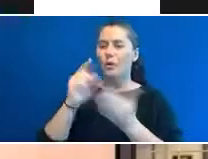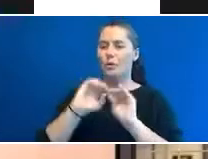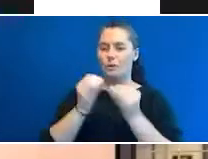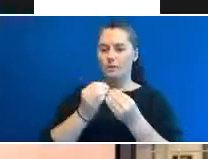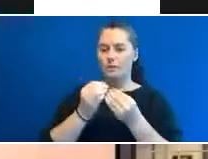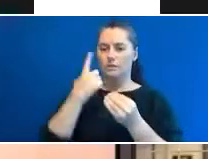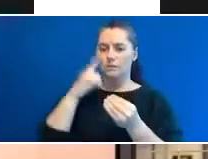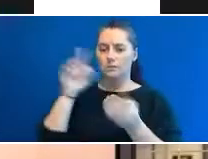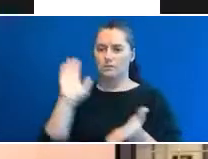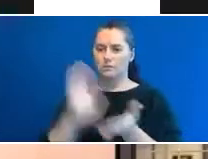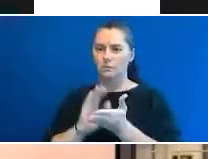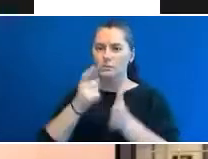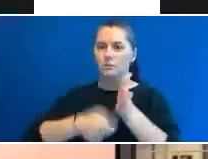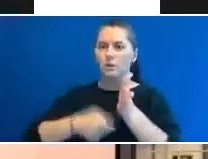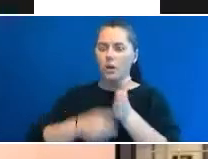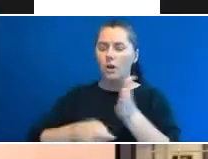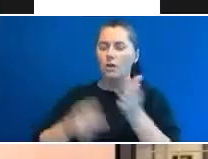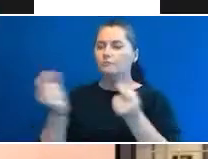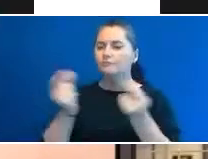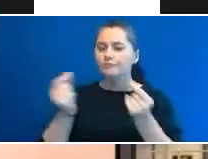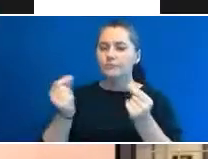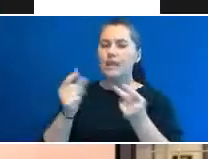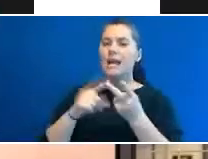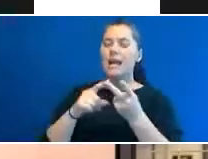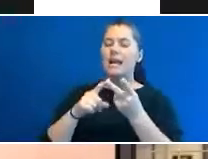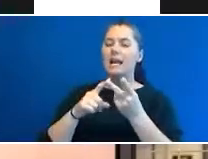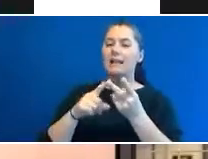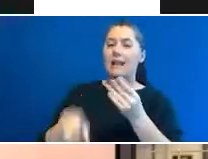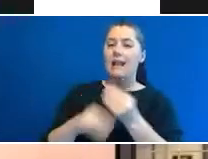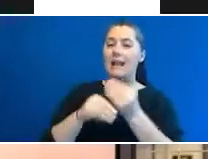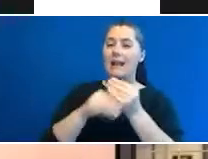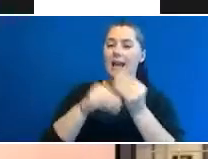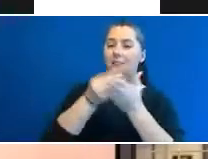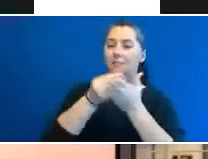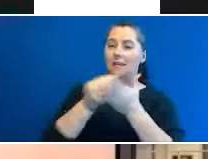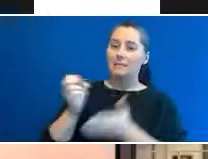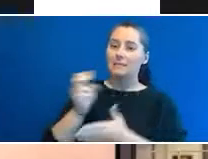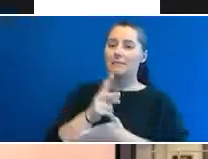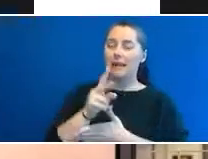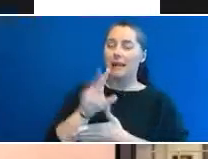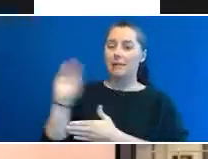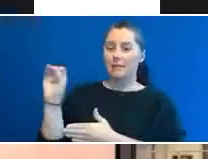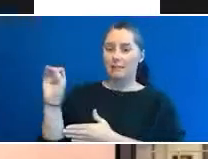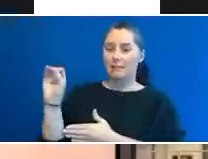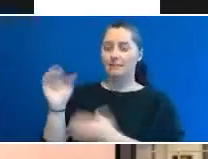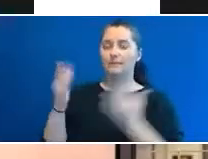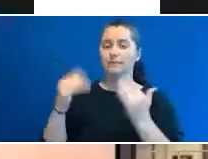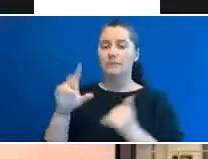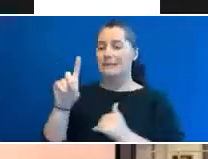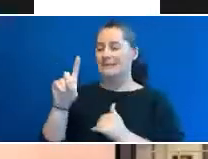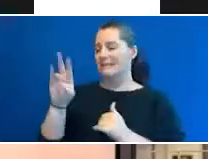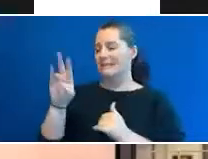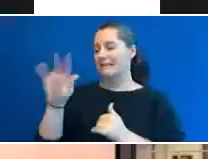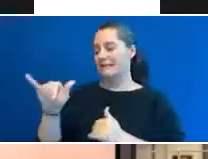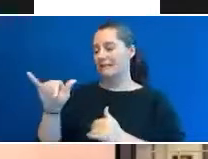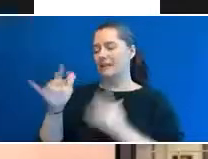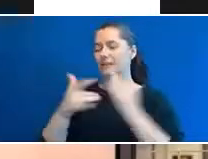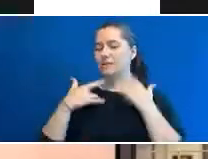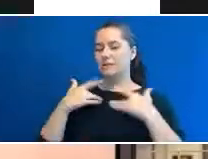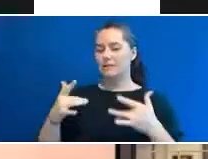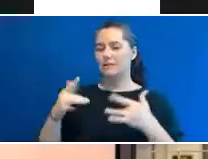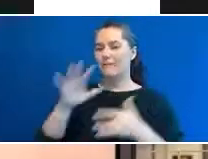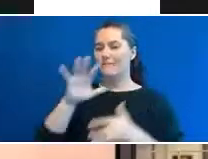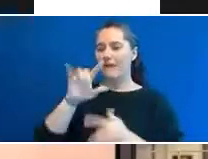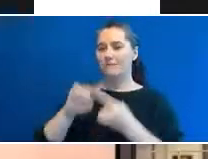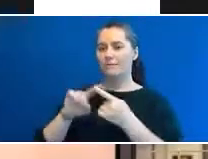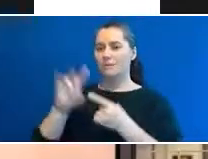but also be able to get money back to their bottom line. So with DIVVY, on average, you'll receive back about 5 to